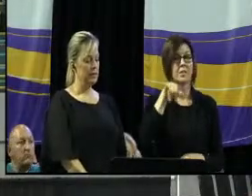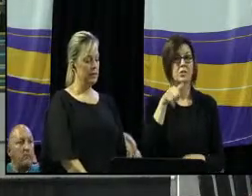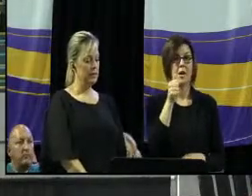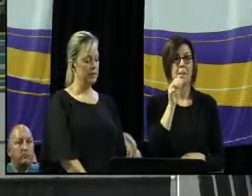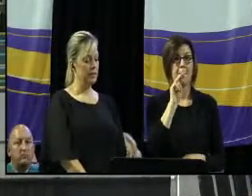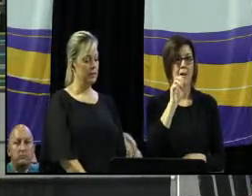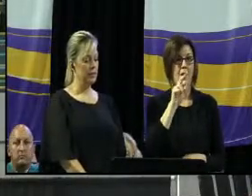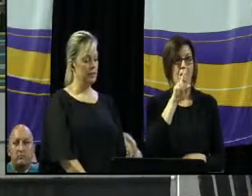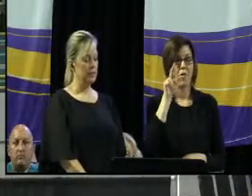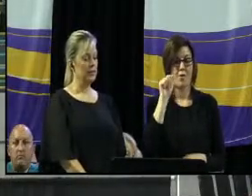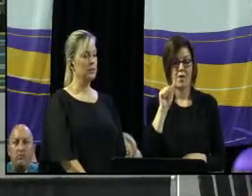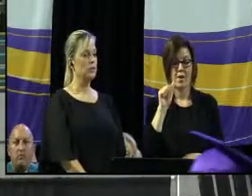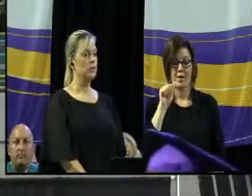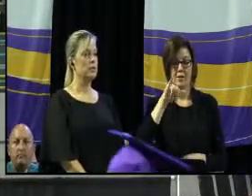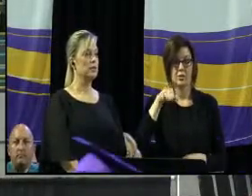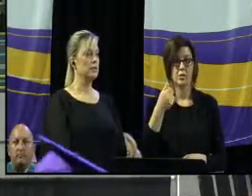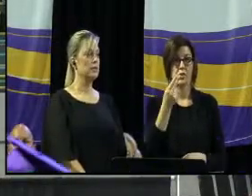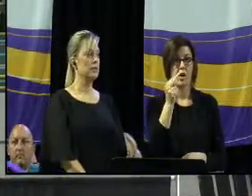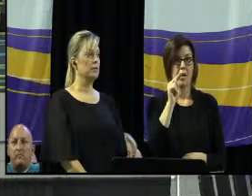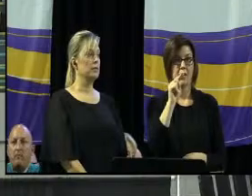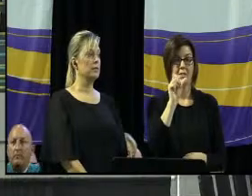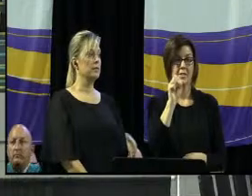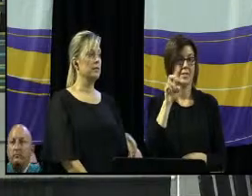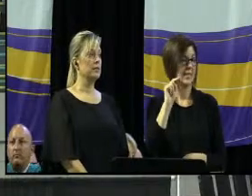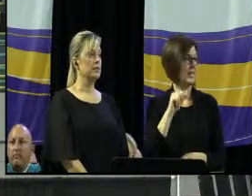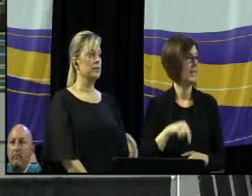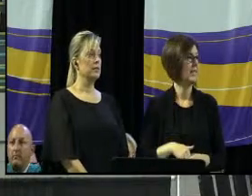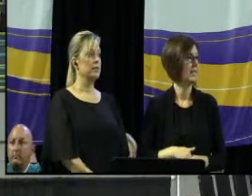Jamara Nitea Johnson.